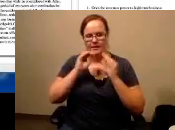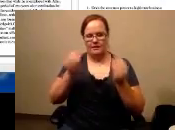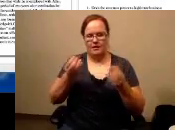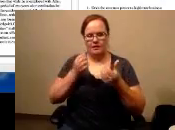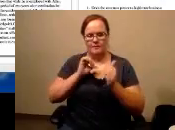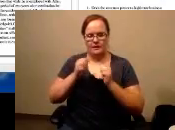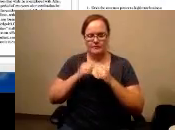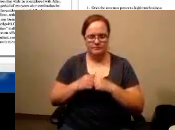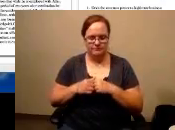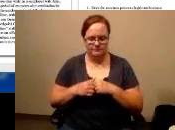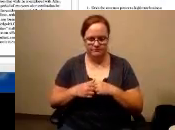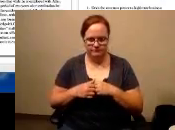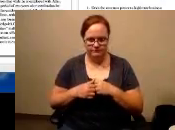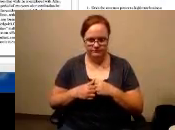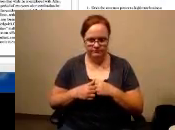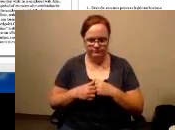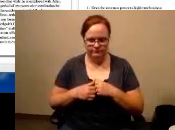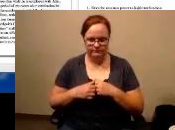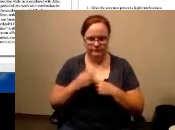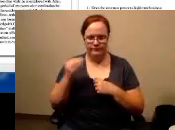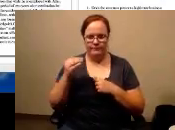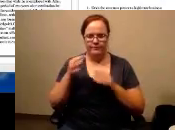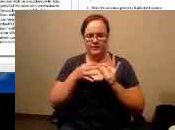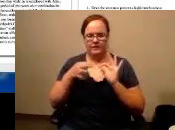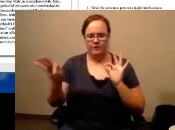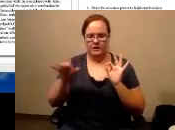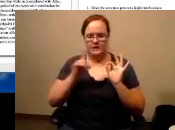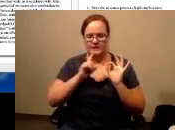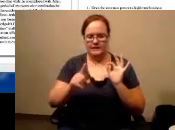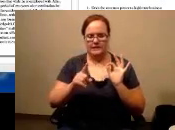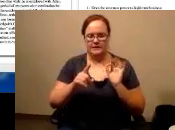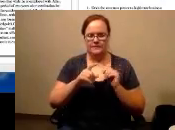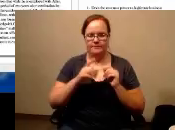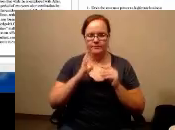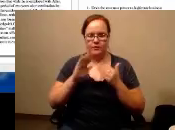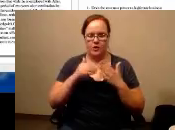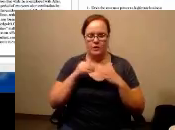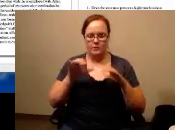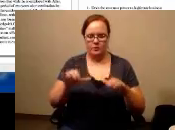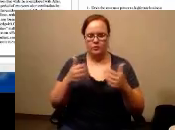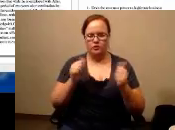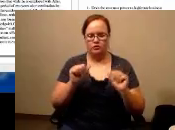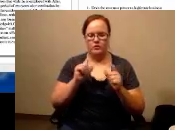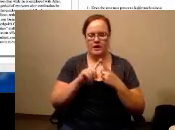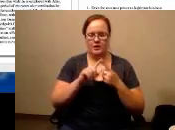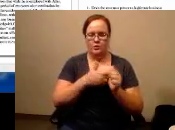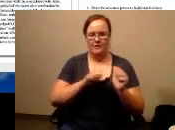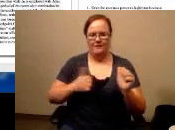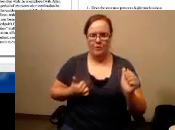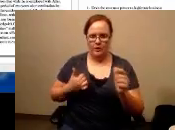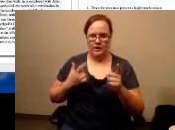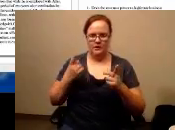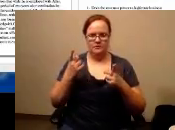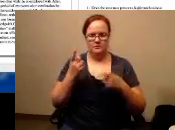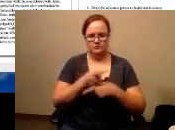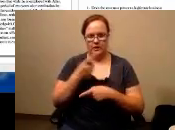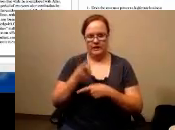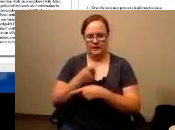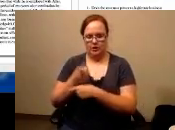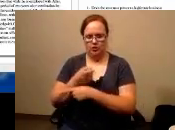non-compete. That, and the phrase is, all they were really doing was trying to avoid ordinary